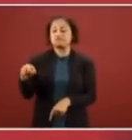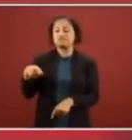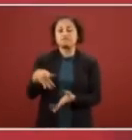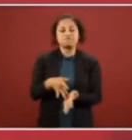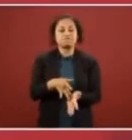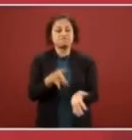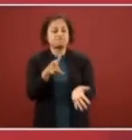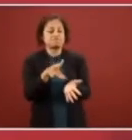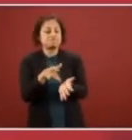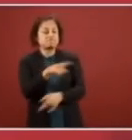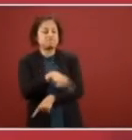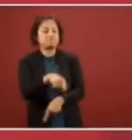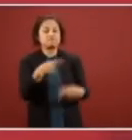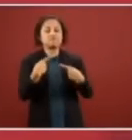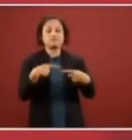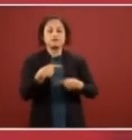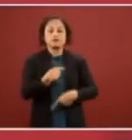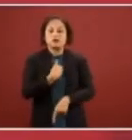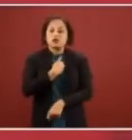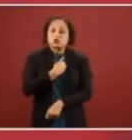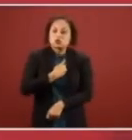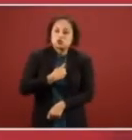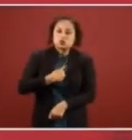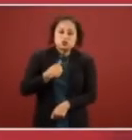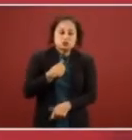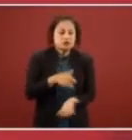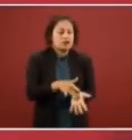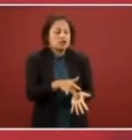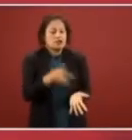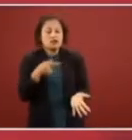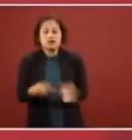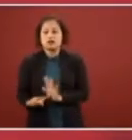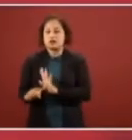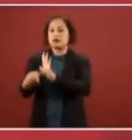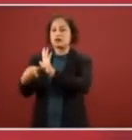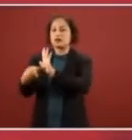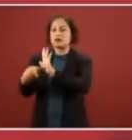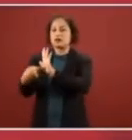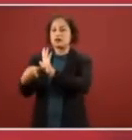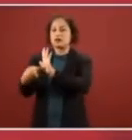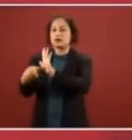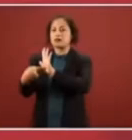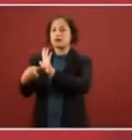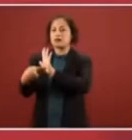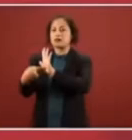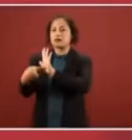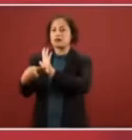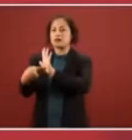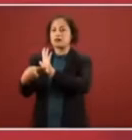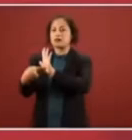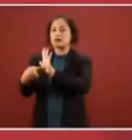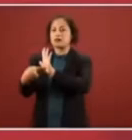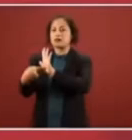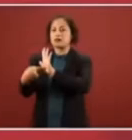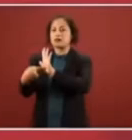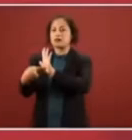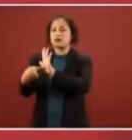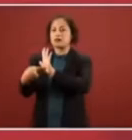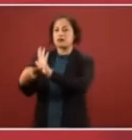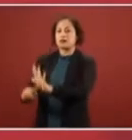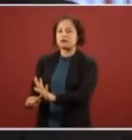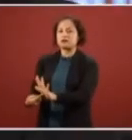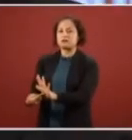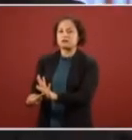del sufrimiento del pueblo of the suffering sin hacer of the people nada por transformar esa without doing anything to